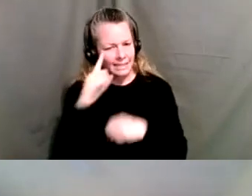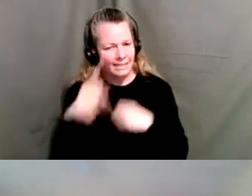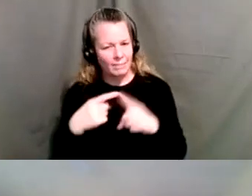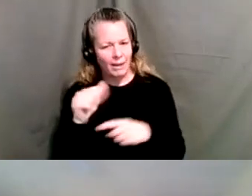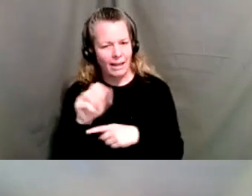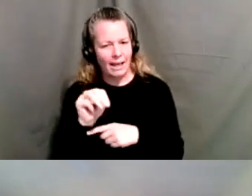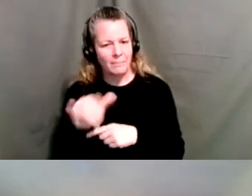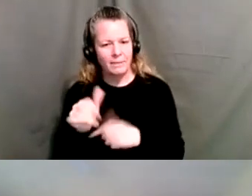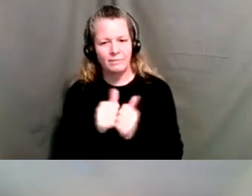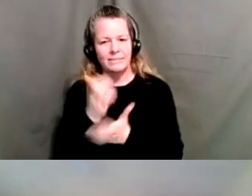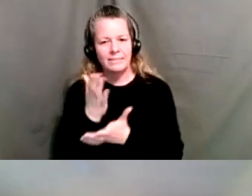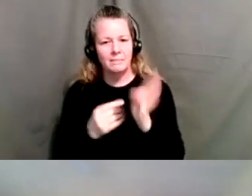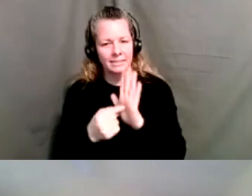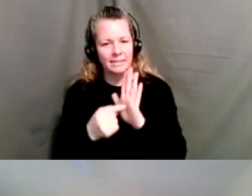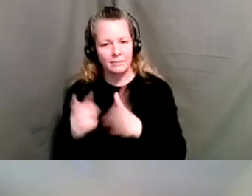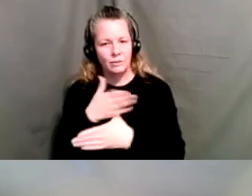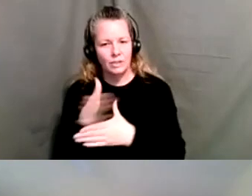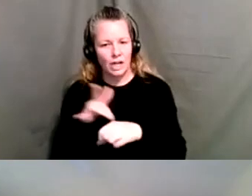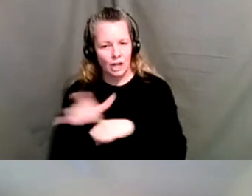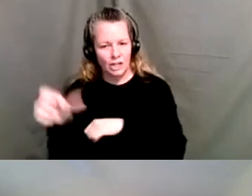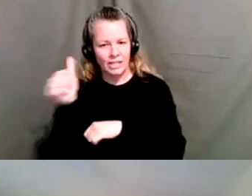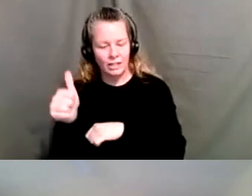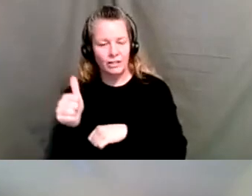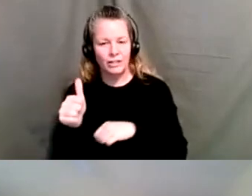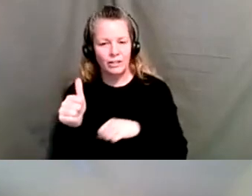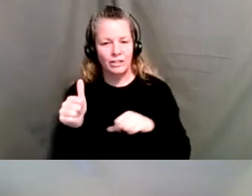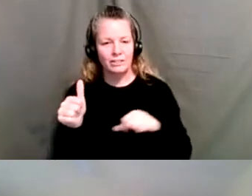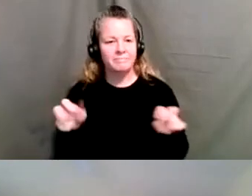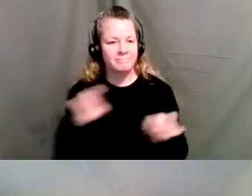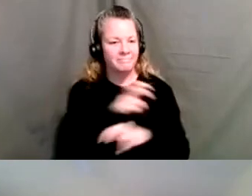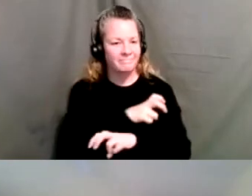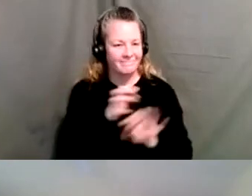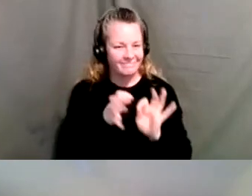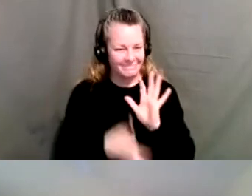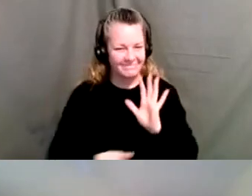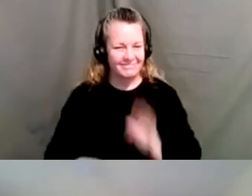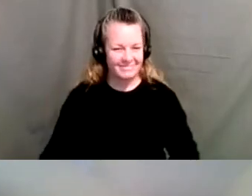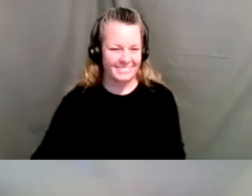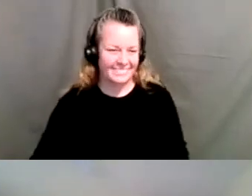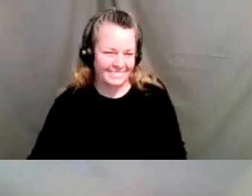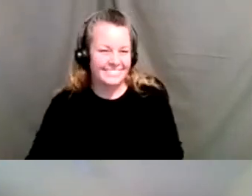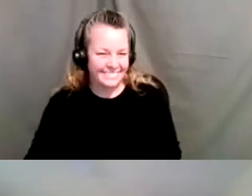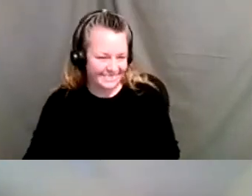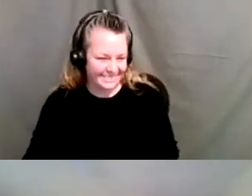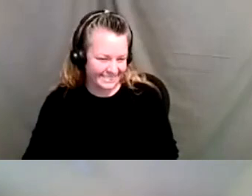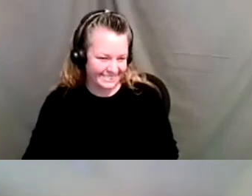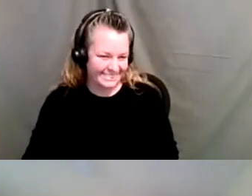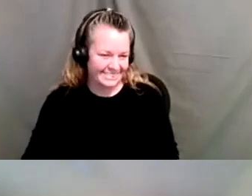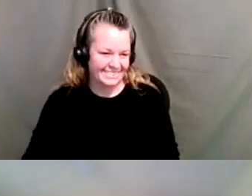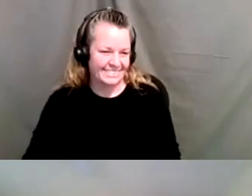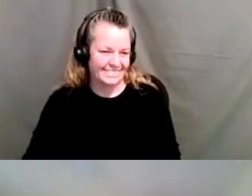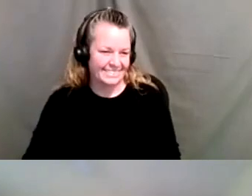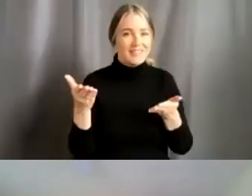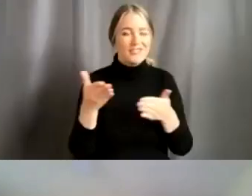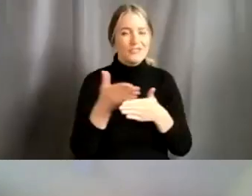those examples that you shared earlier. Really, really great thing to share here, that I encourage you all to do